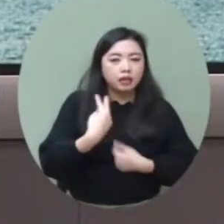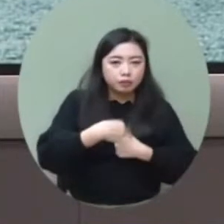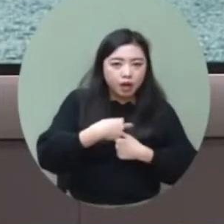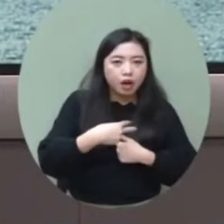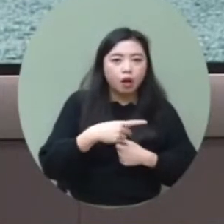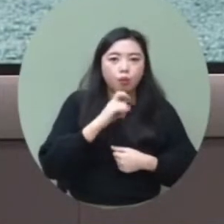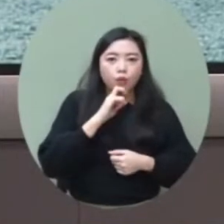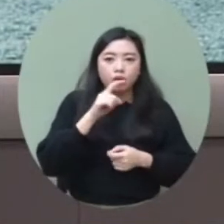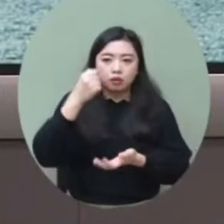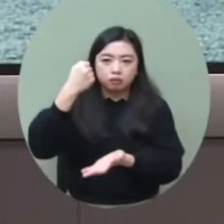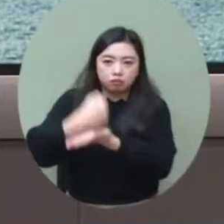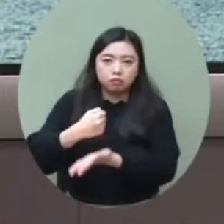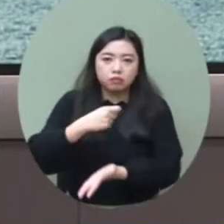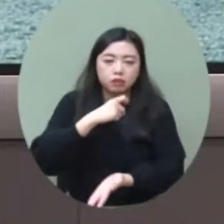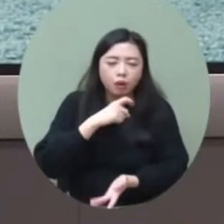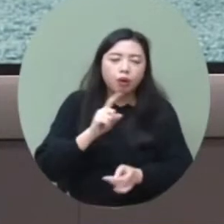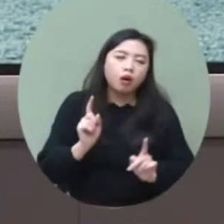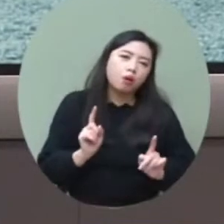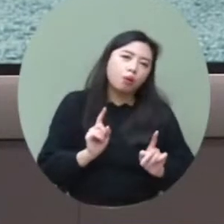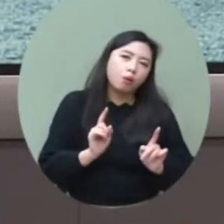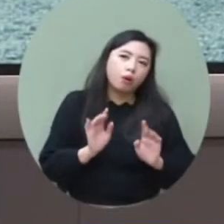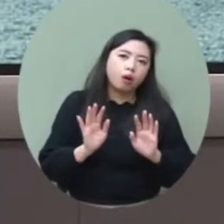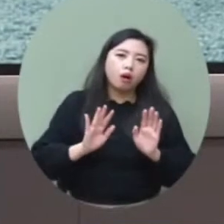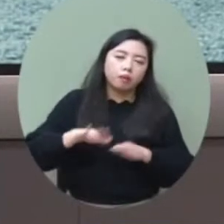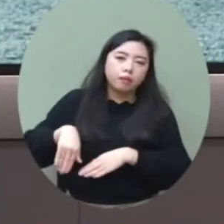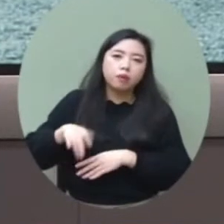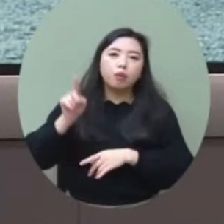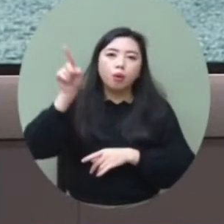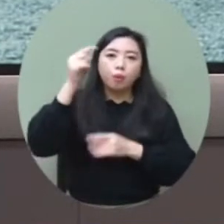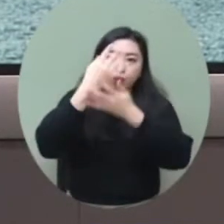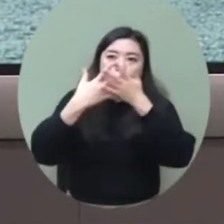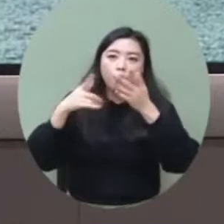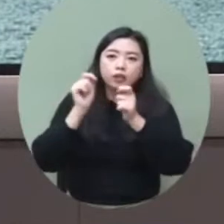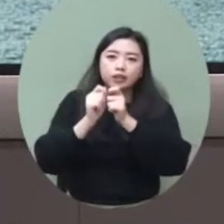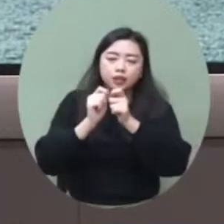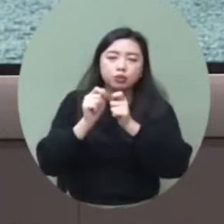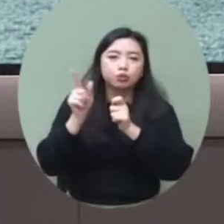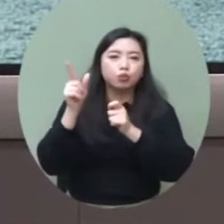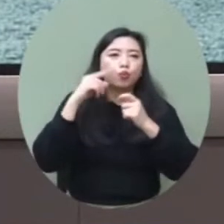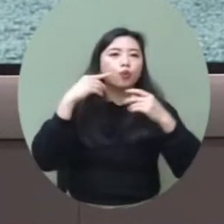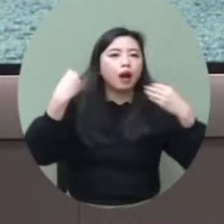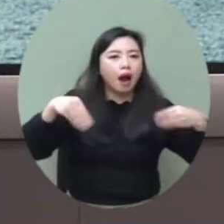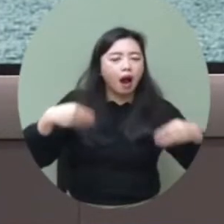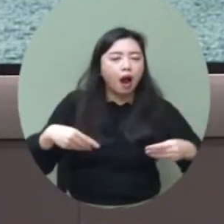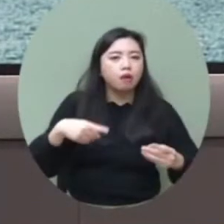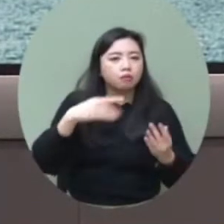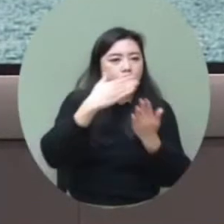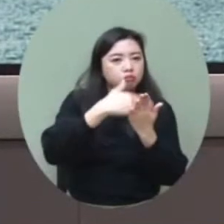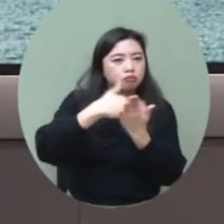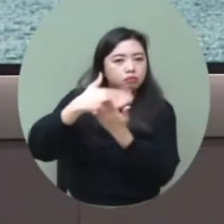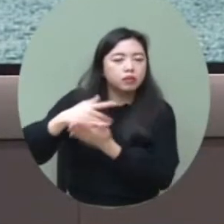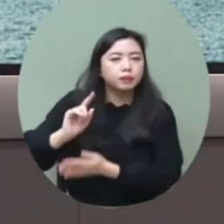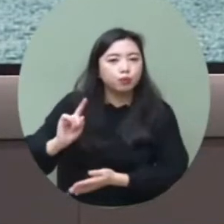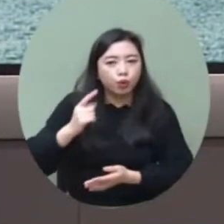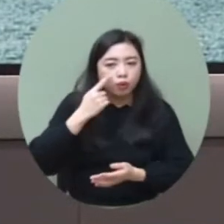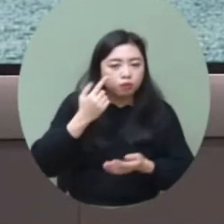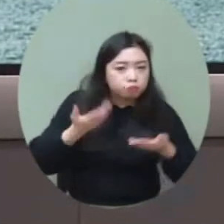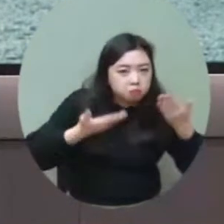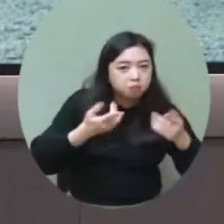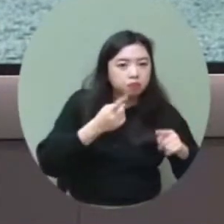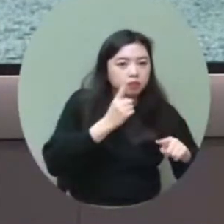CHP's website contains instructions on how these tests could be taken.